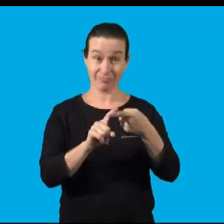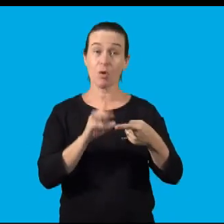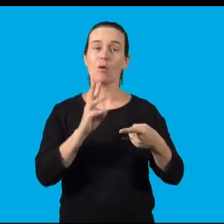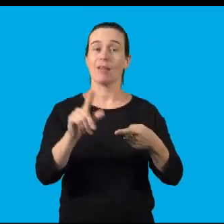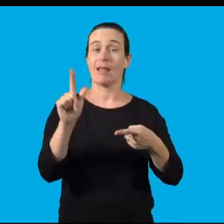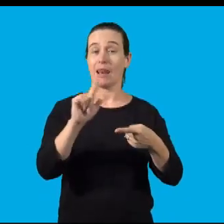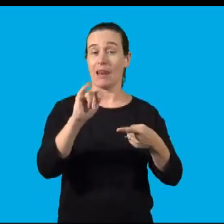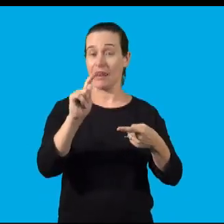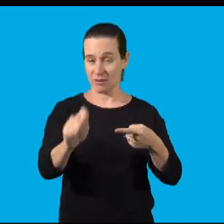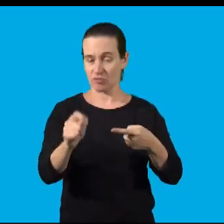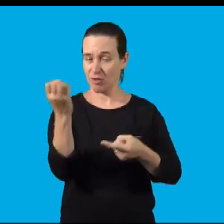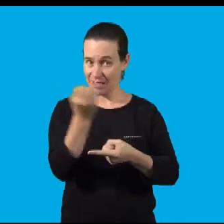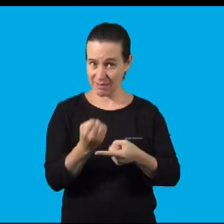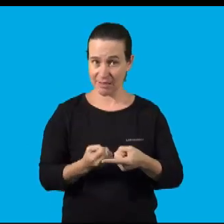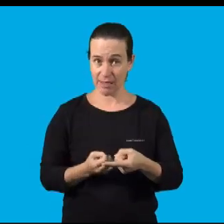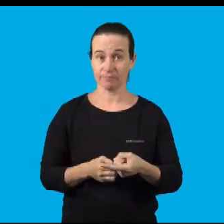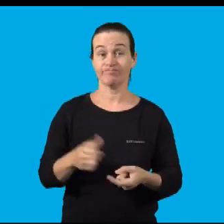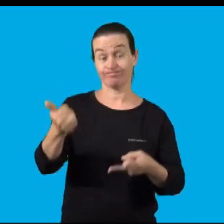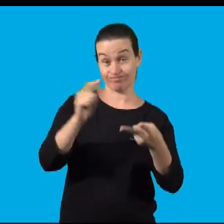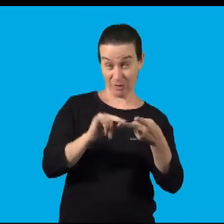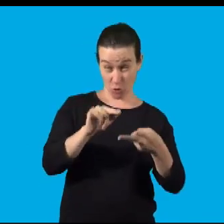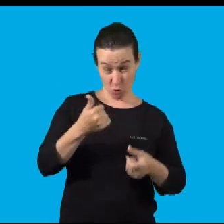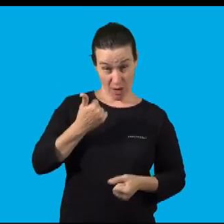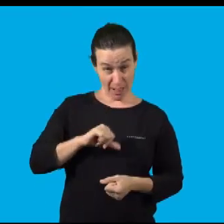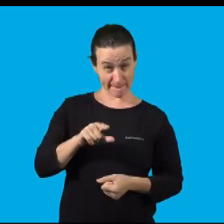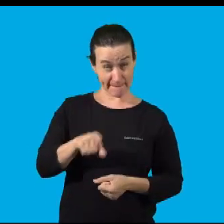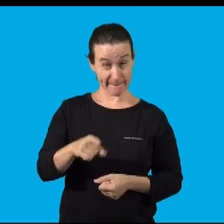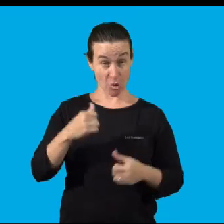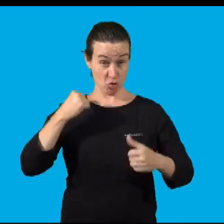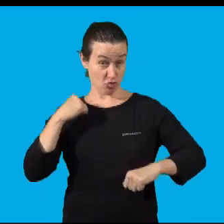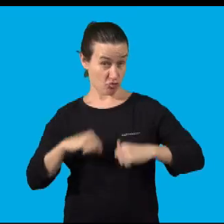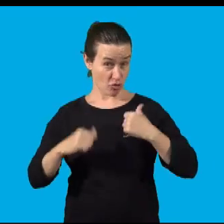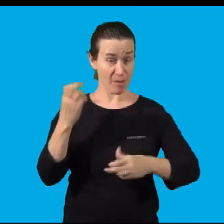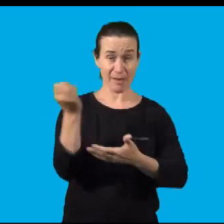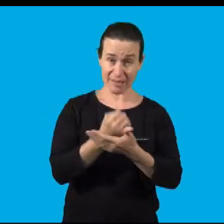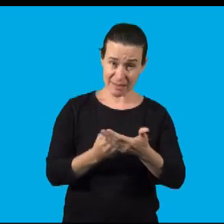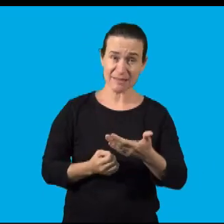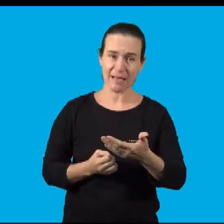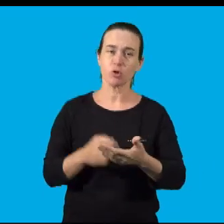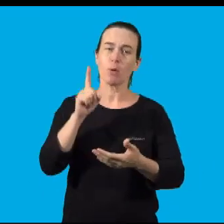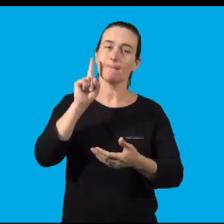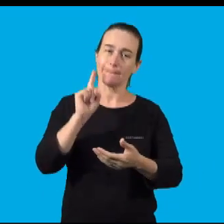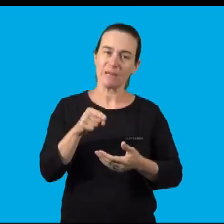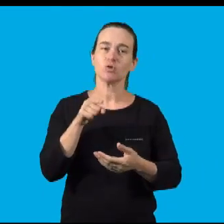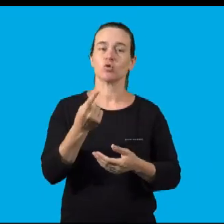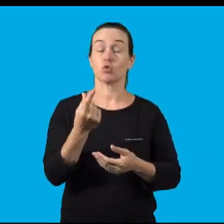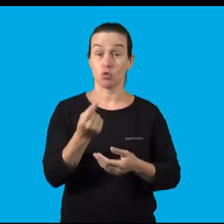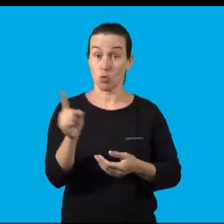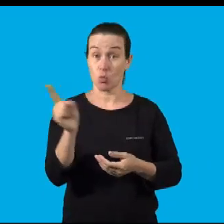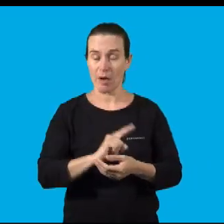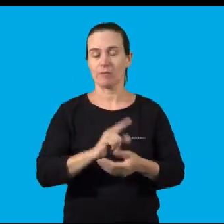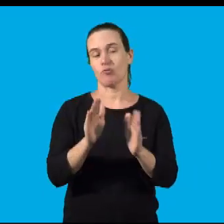One question will be a literary essay. If you decide to do the drama essay, which is what this lesson prepares you for, you must do the